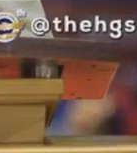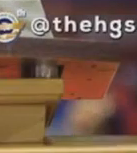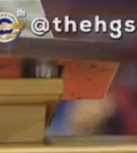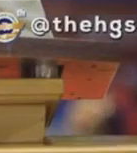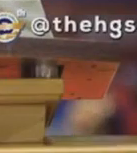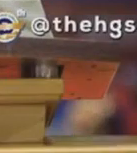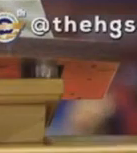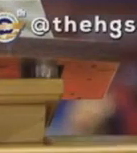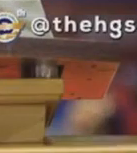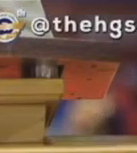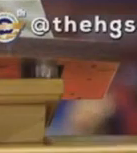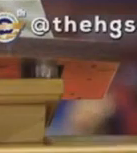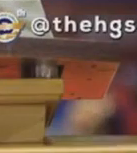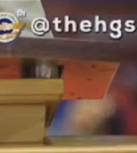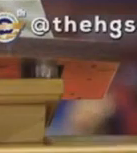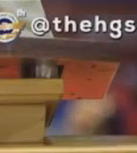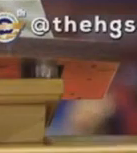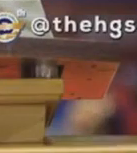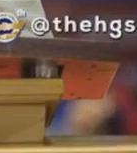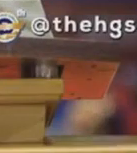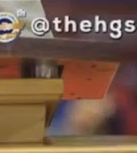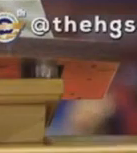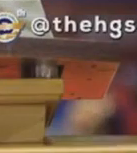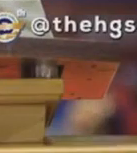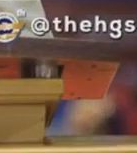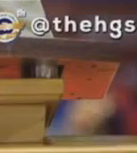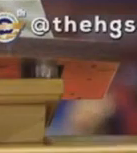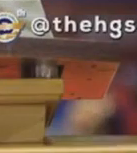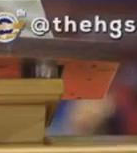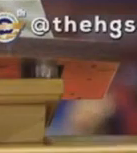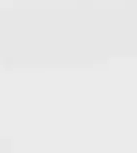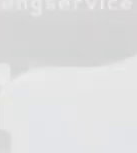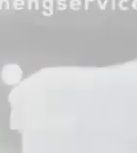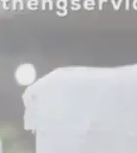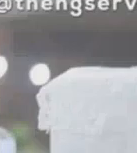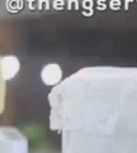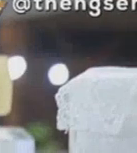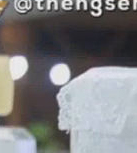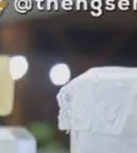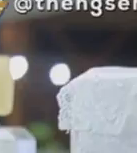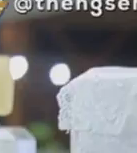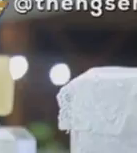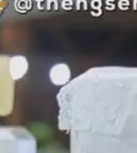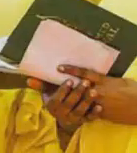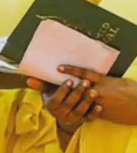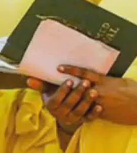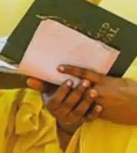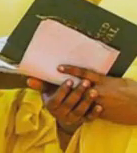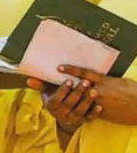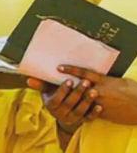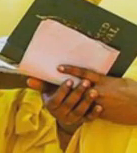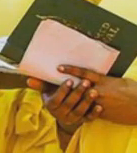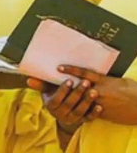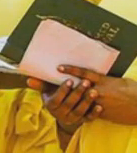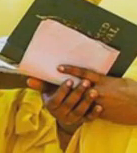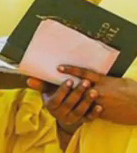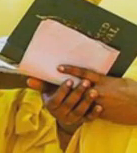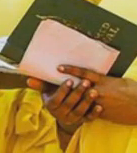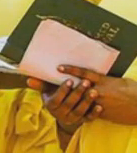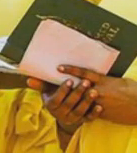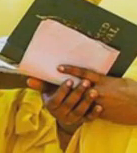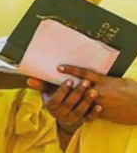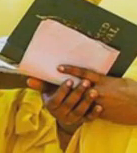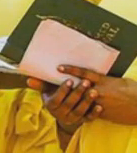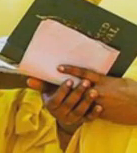Pastor E. Adeboye clears the air on matters around his involvement in Nigerian politics today during the RCCG Thanksgiving service. He